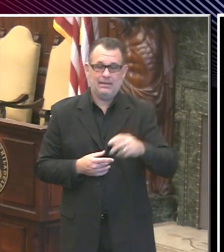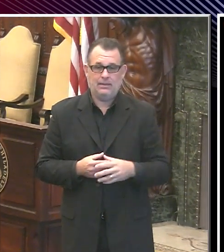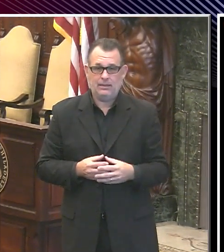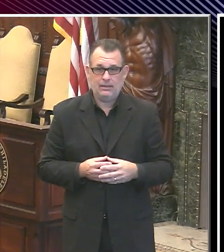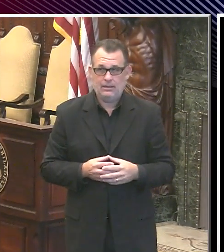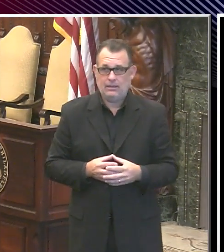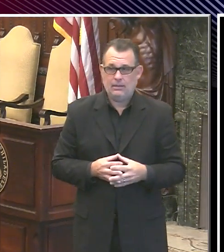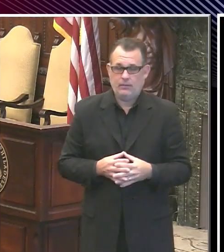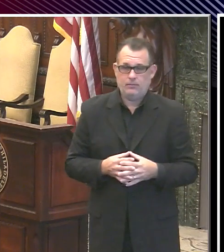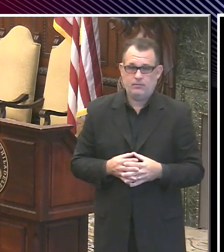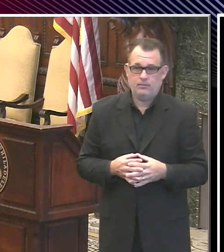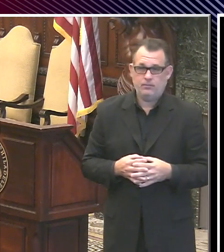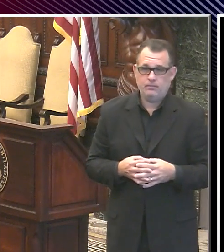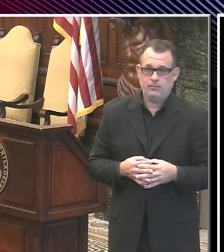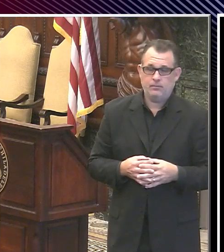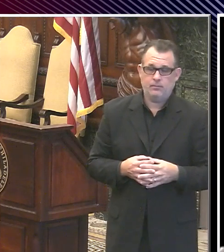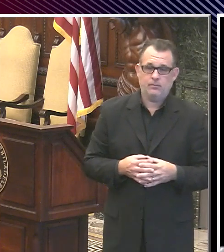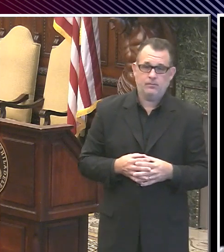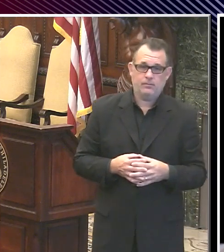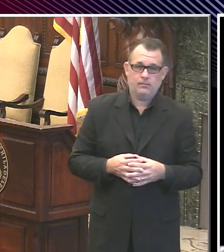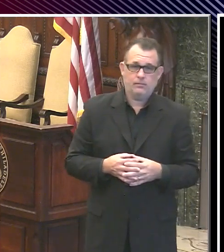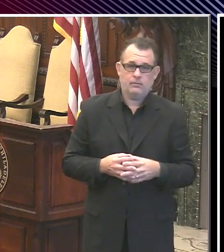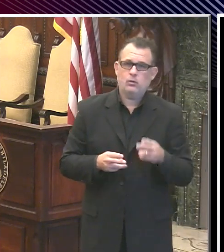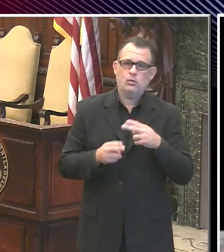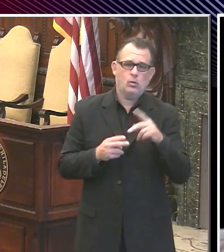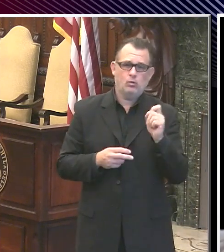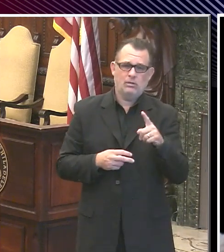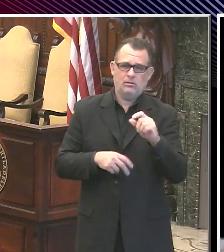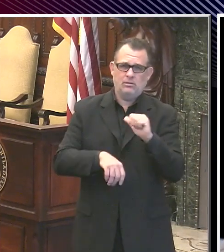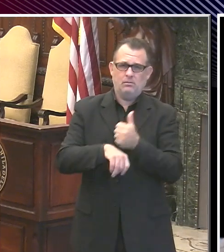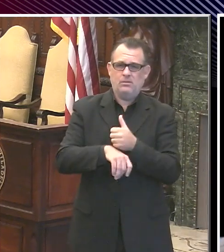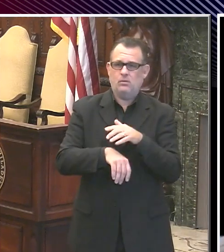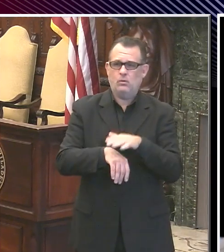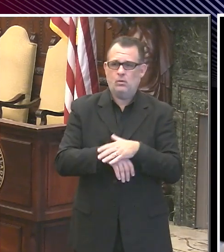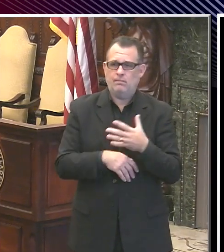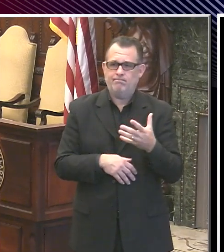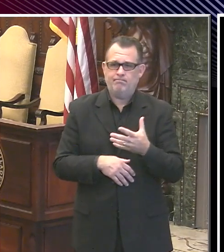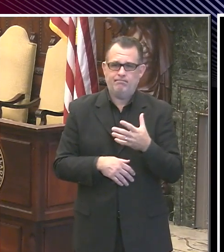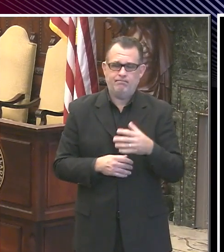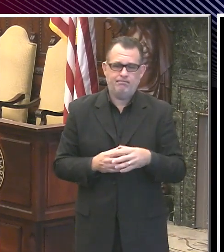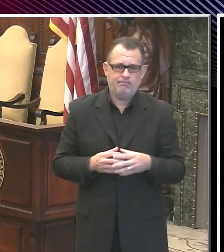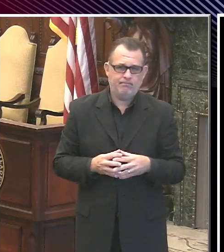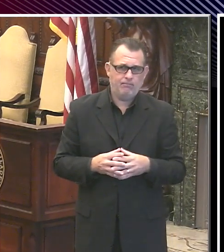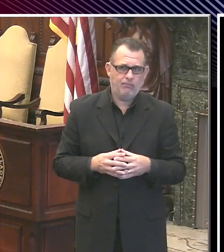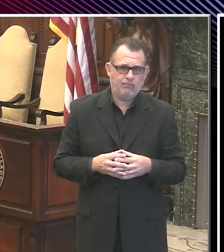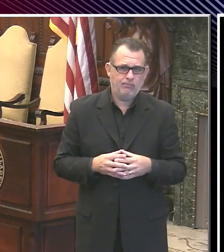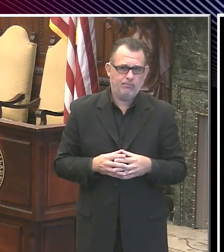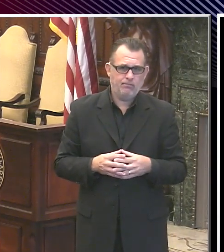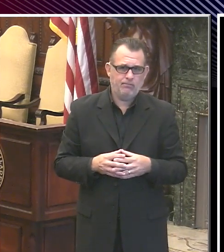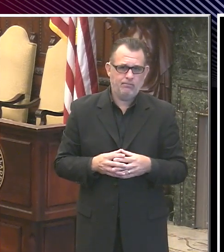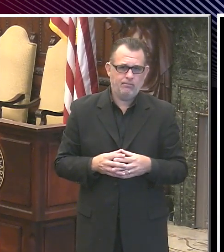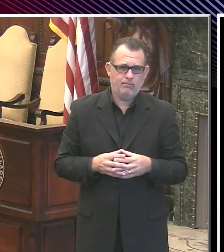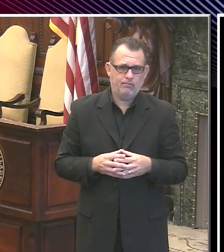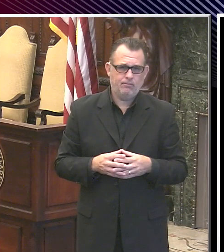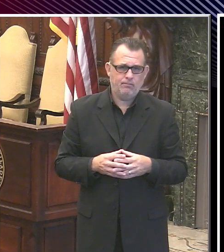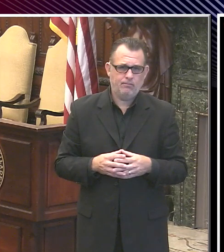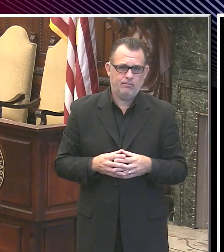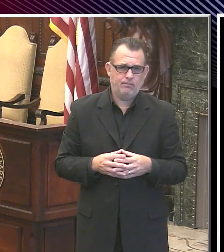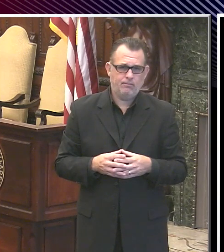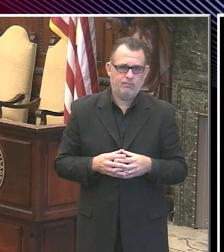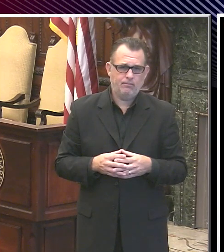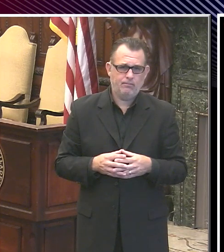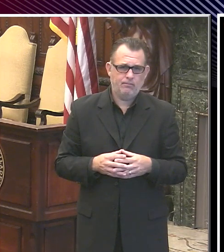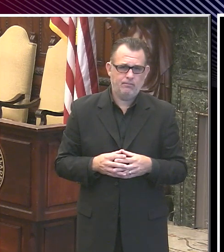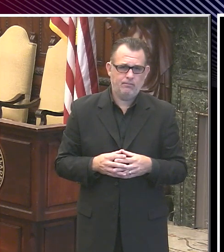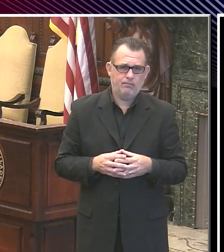you. One quick question based on follow up to Victor's question. What